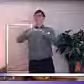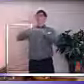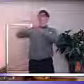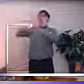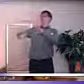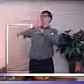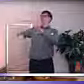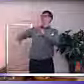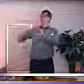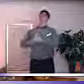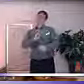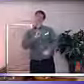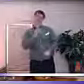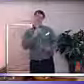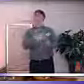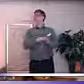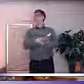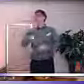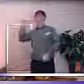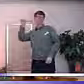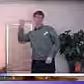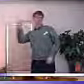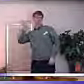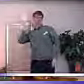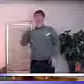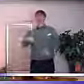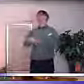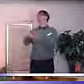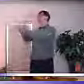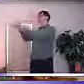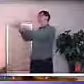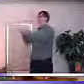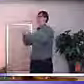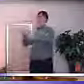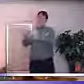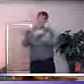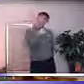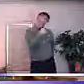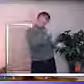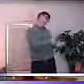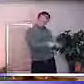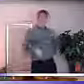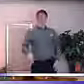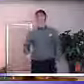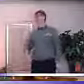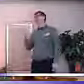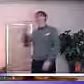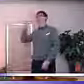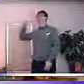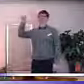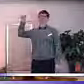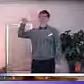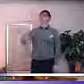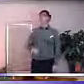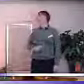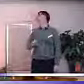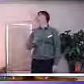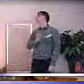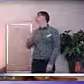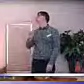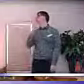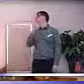And they said, they do? And I said, yeah. I said, they're birds, aren't they? And they go, oh, yeah. You know, to this day, and I told